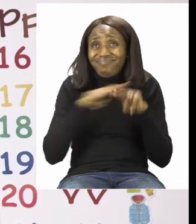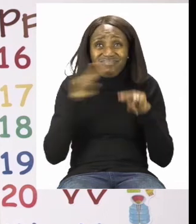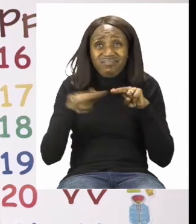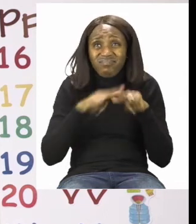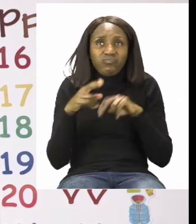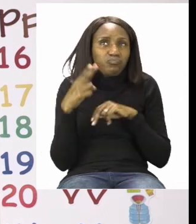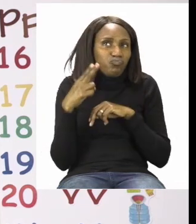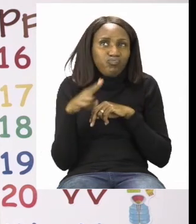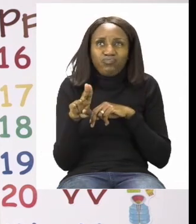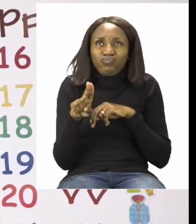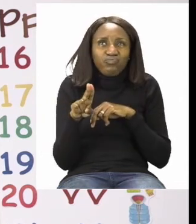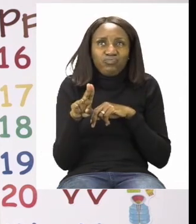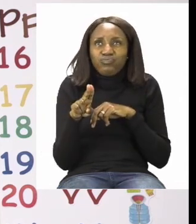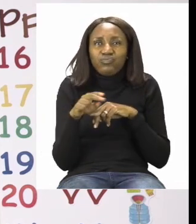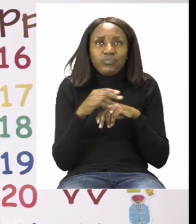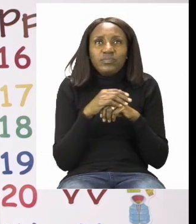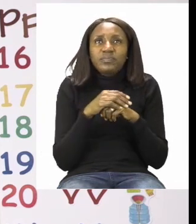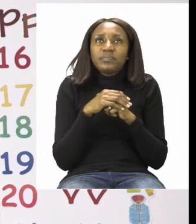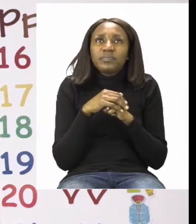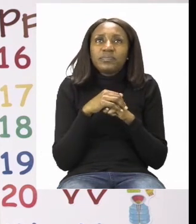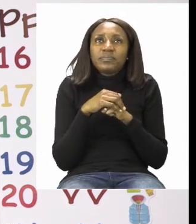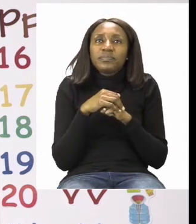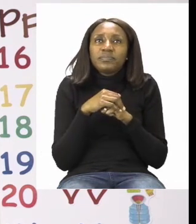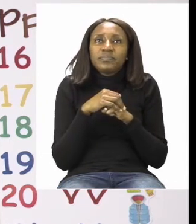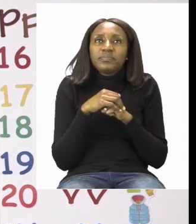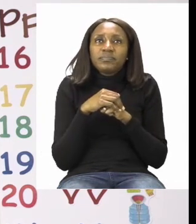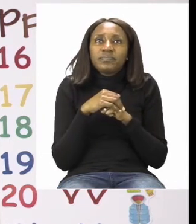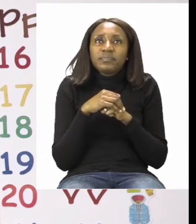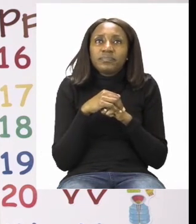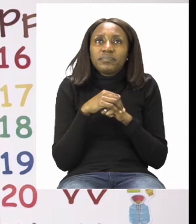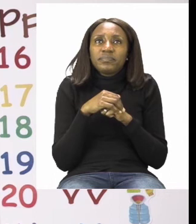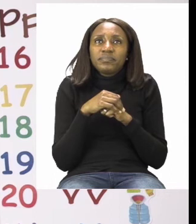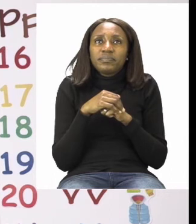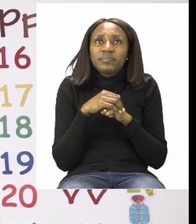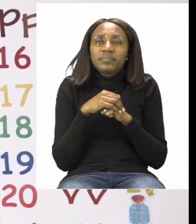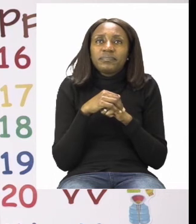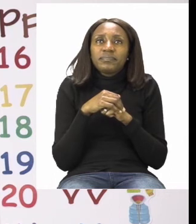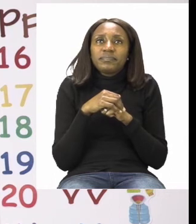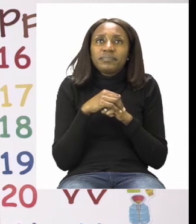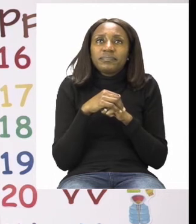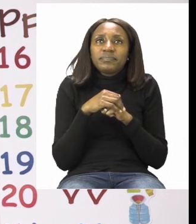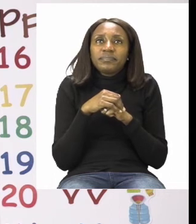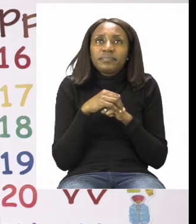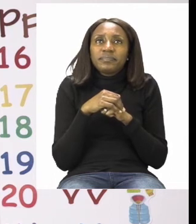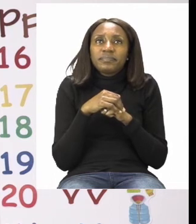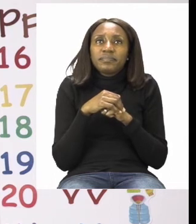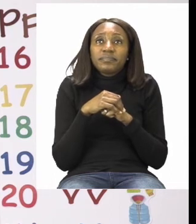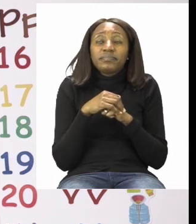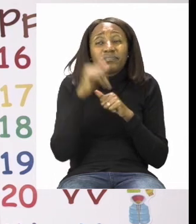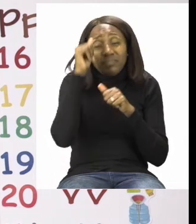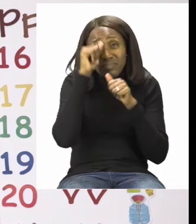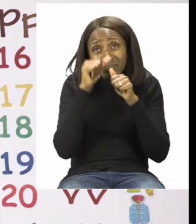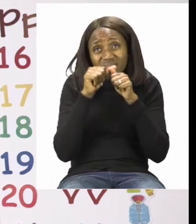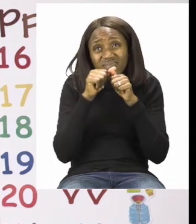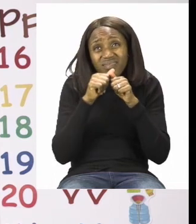Round. Very good. And down. Remember what we said. If you